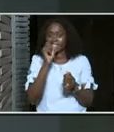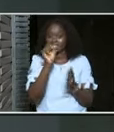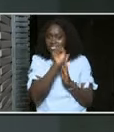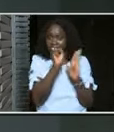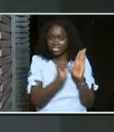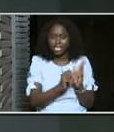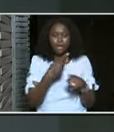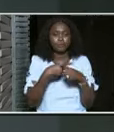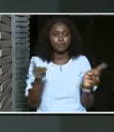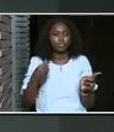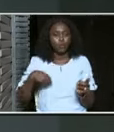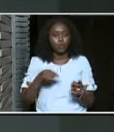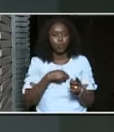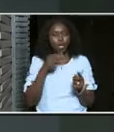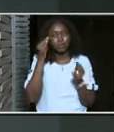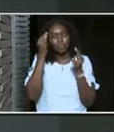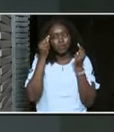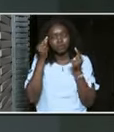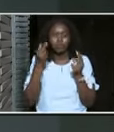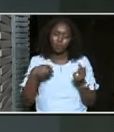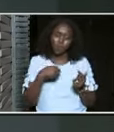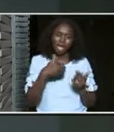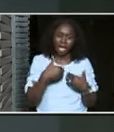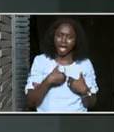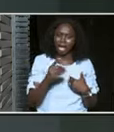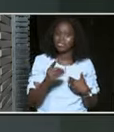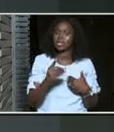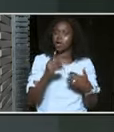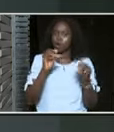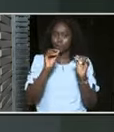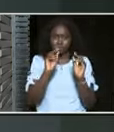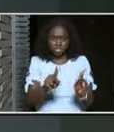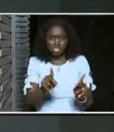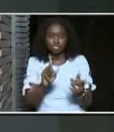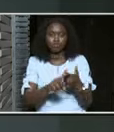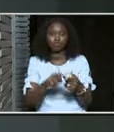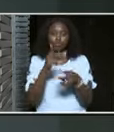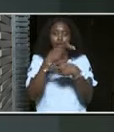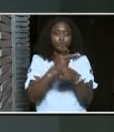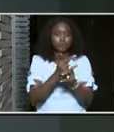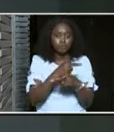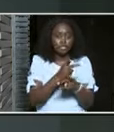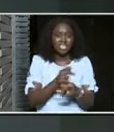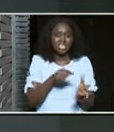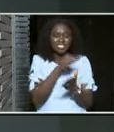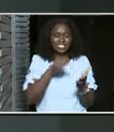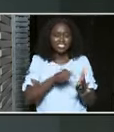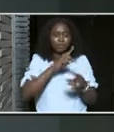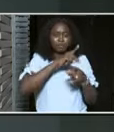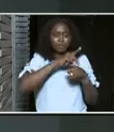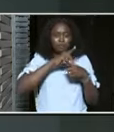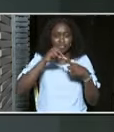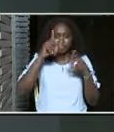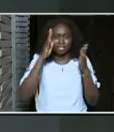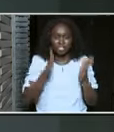thought that we had an opportunity to produce these professionals